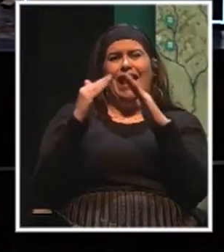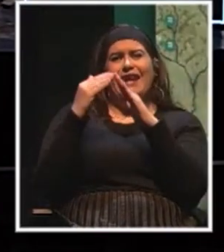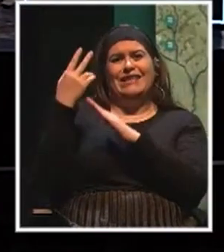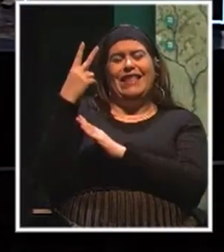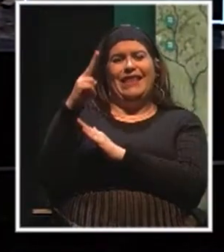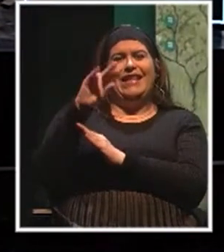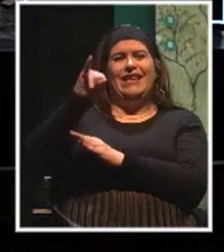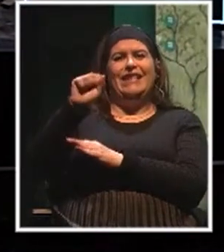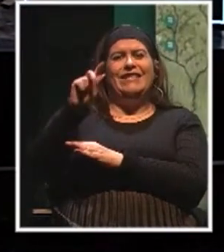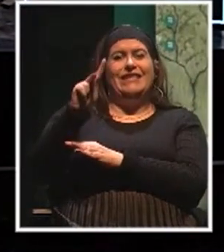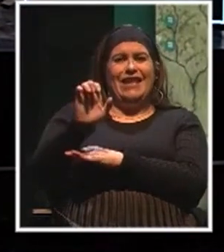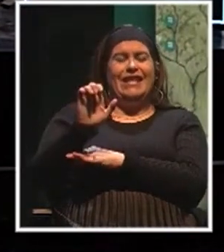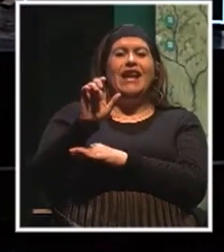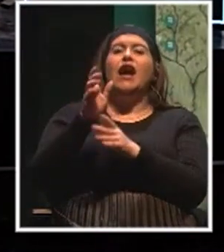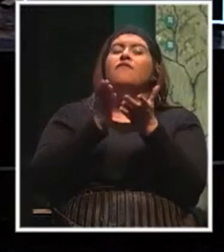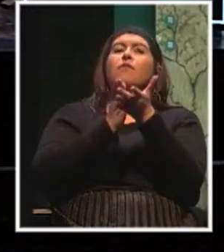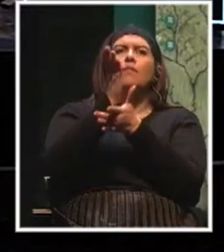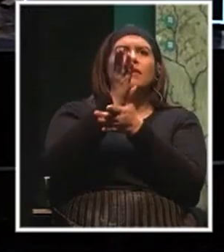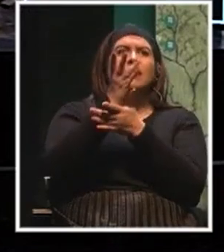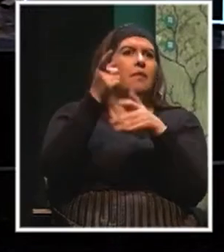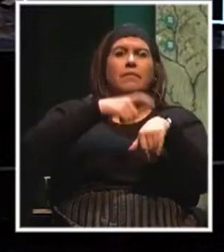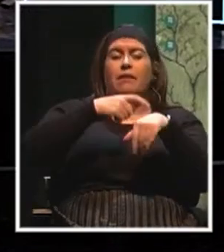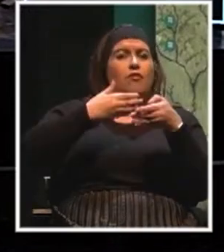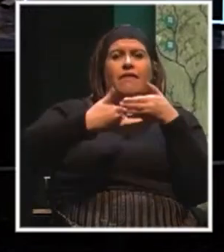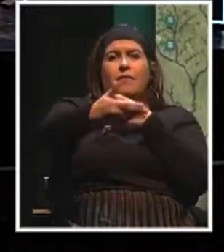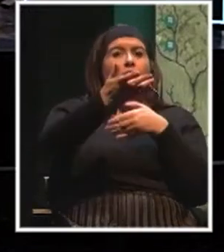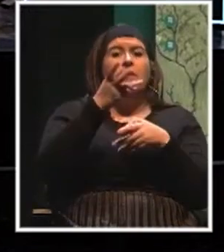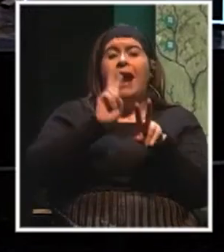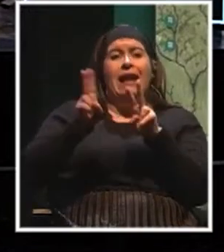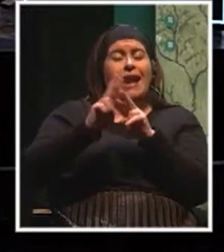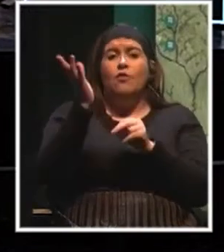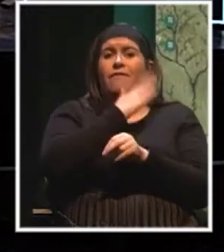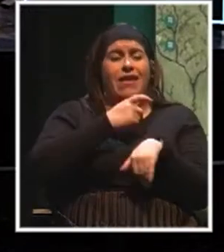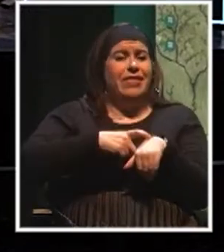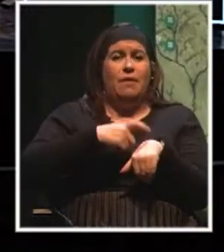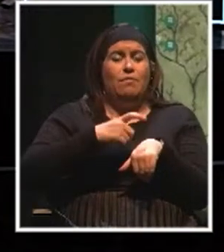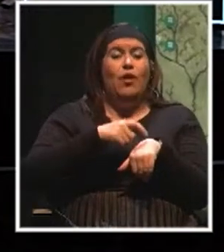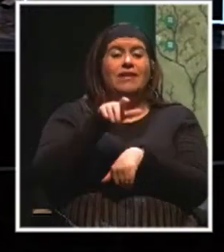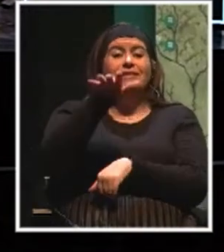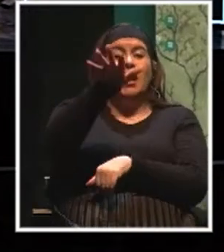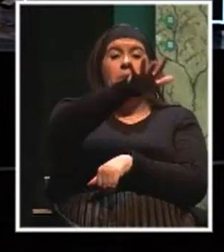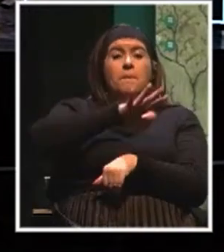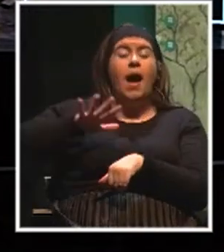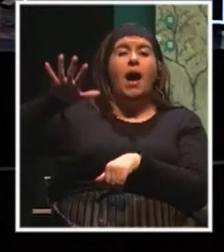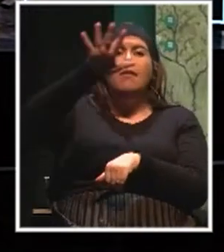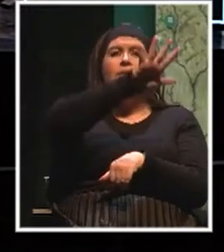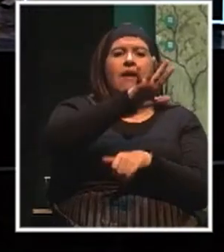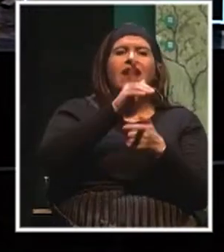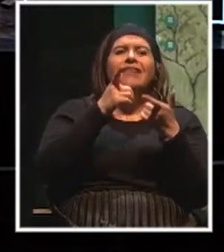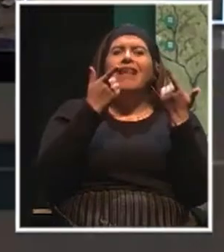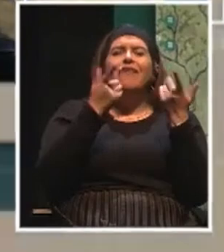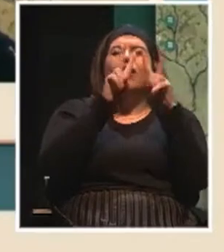it. But what was cool about the map was that embedded in it was content. Right, so, and this was